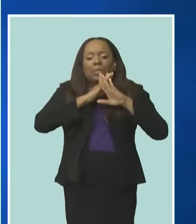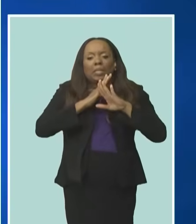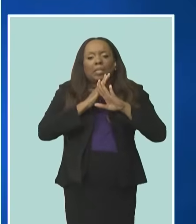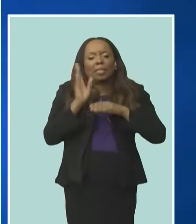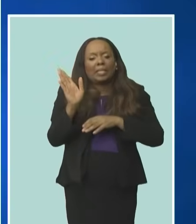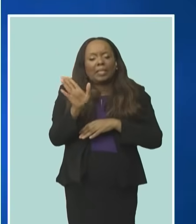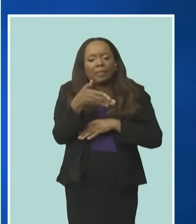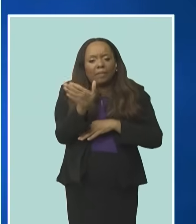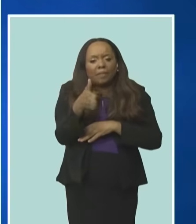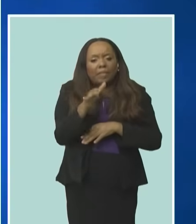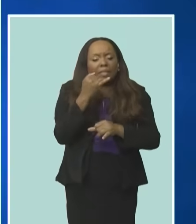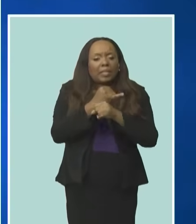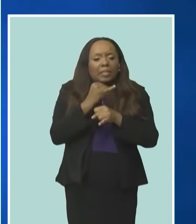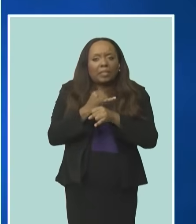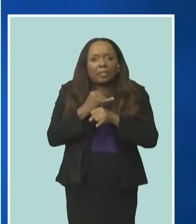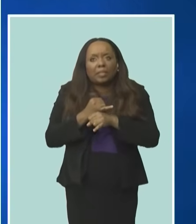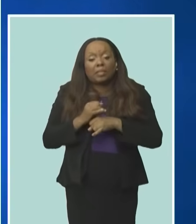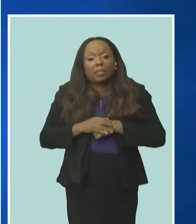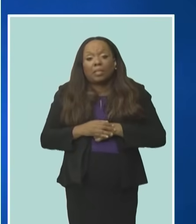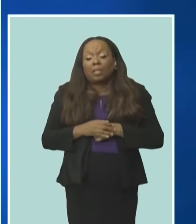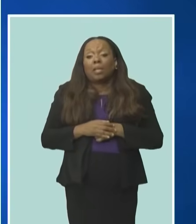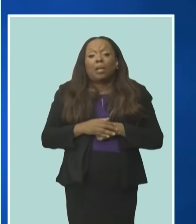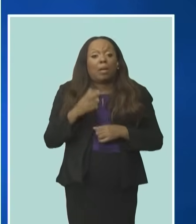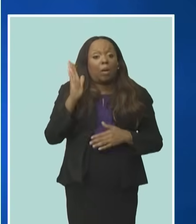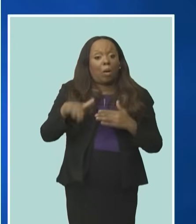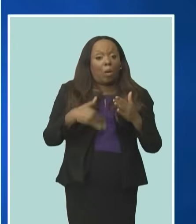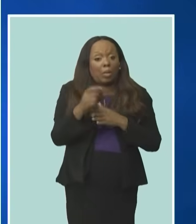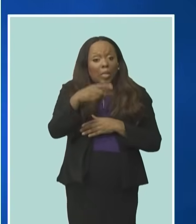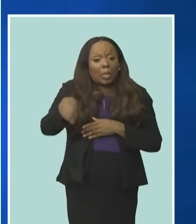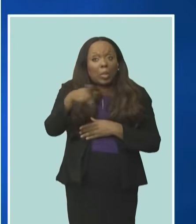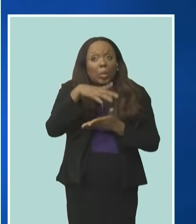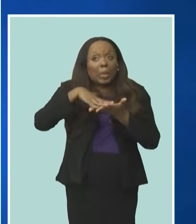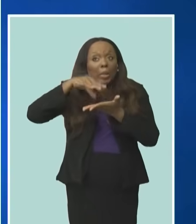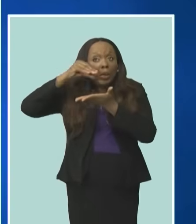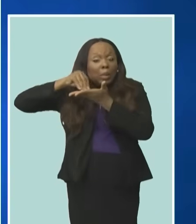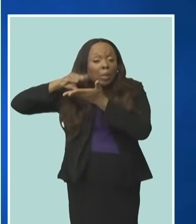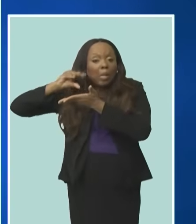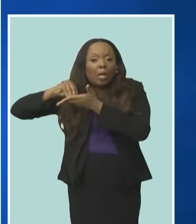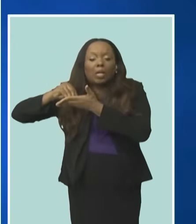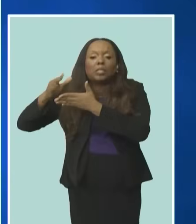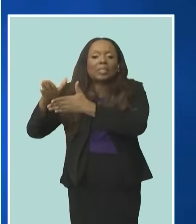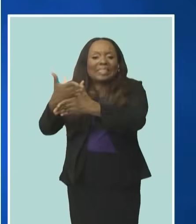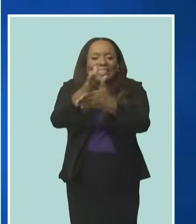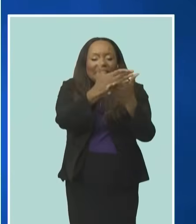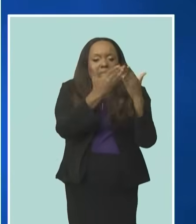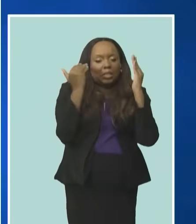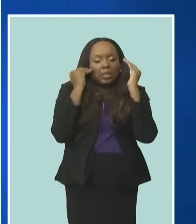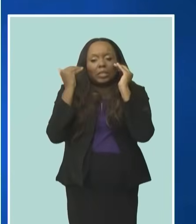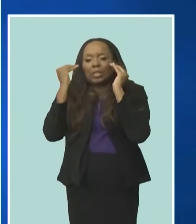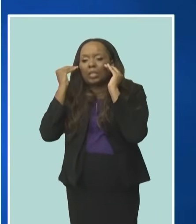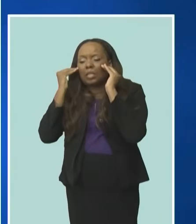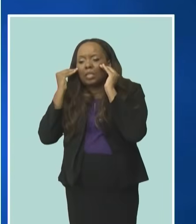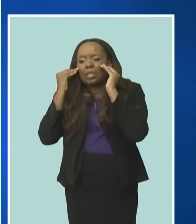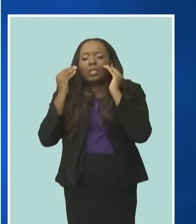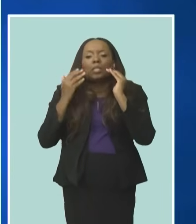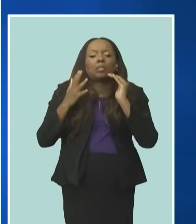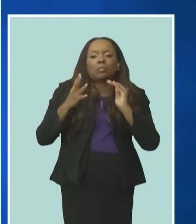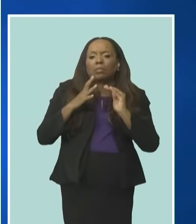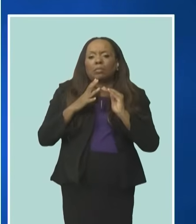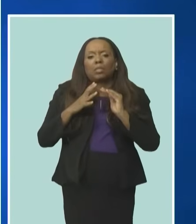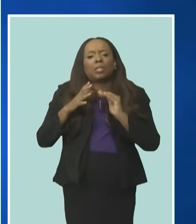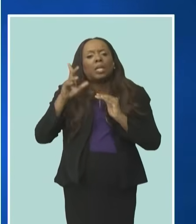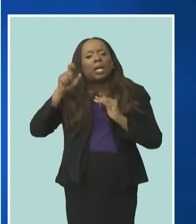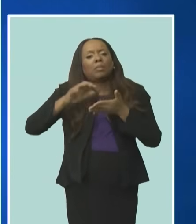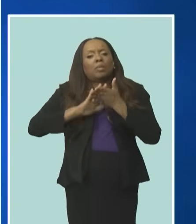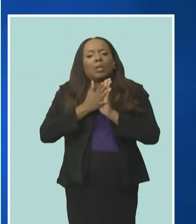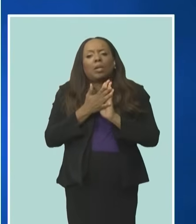you to take what you have learned here and apply it diligently. Share your knowledge with your colleagues, be role models of